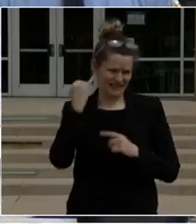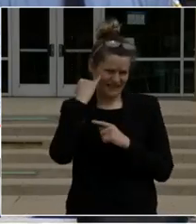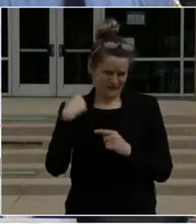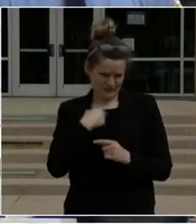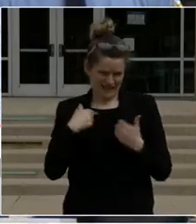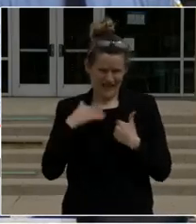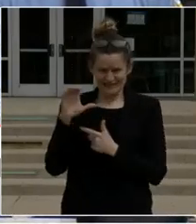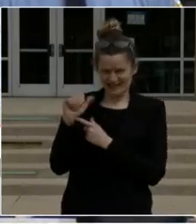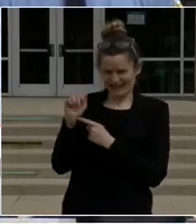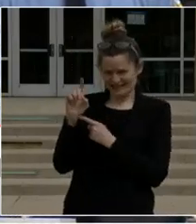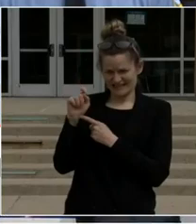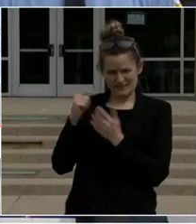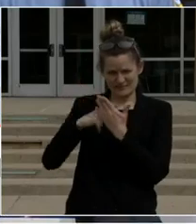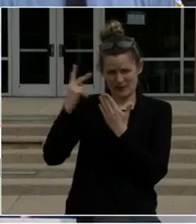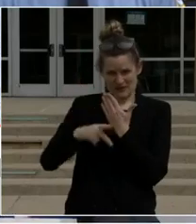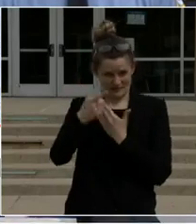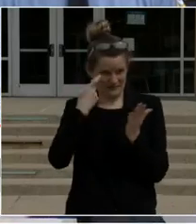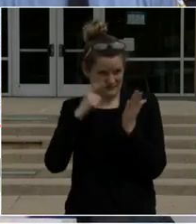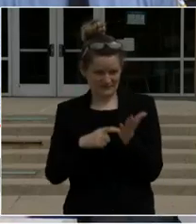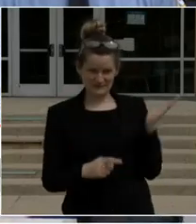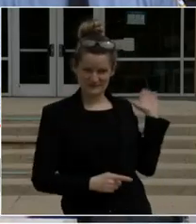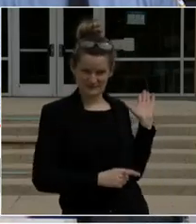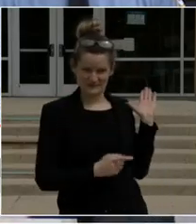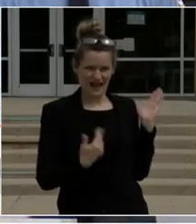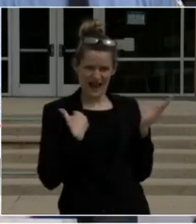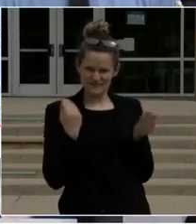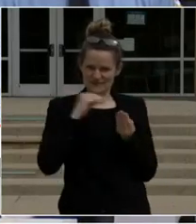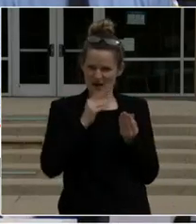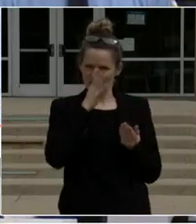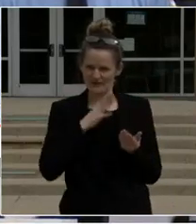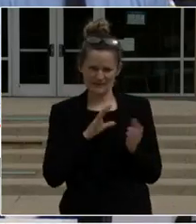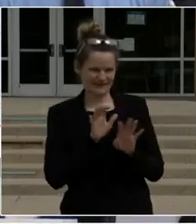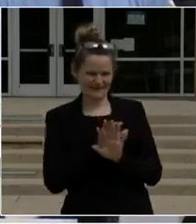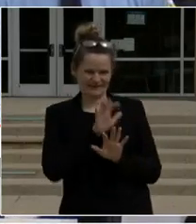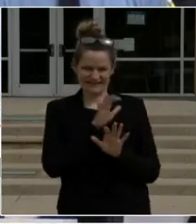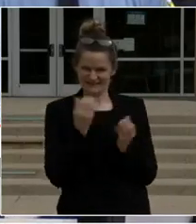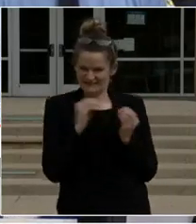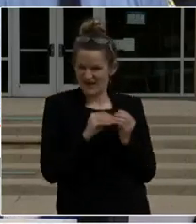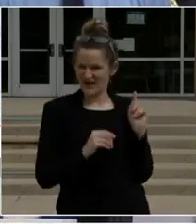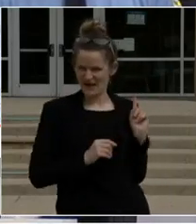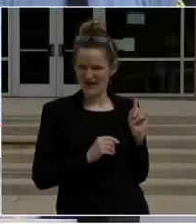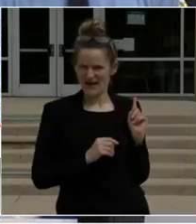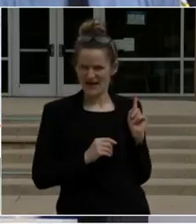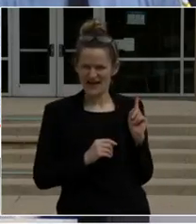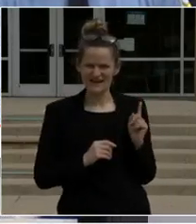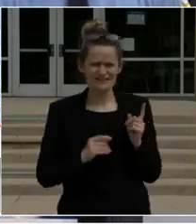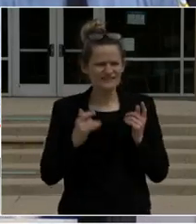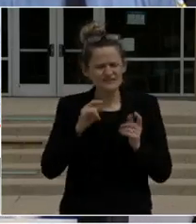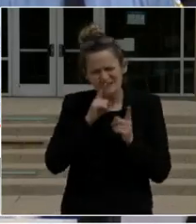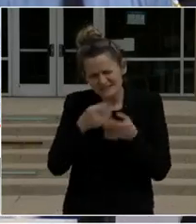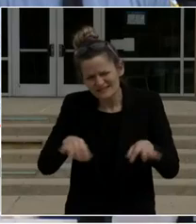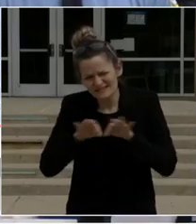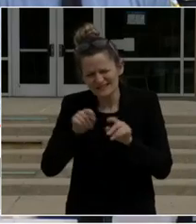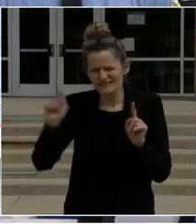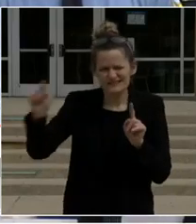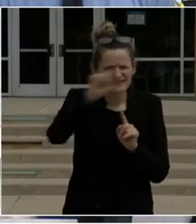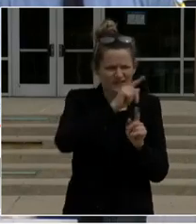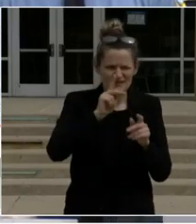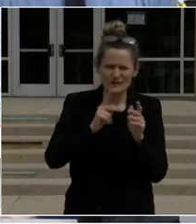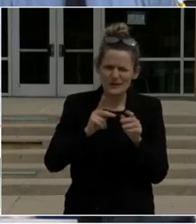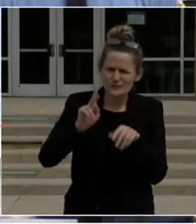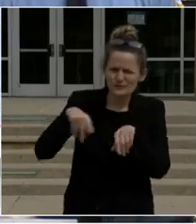well. So I want to thank the principals, as I mentioned, because they make sure that the cadet program is working for